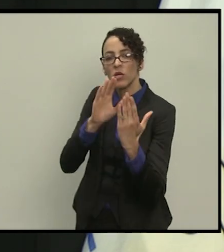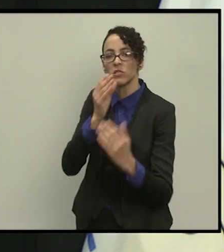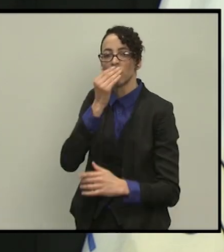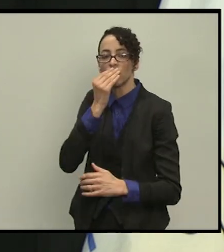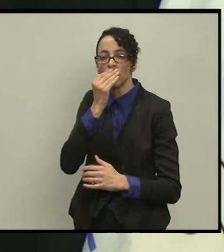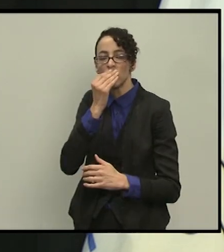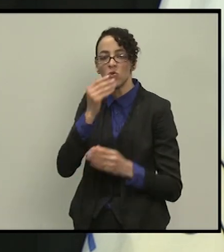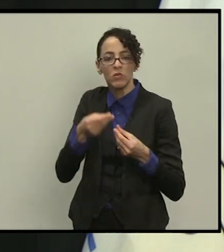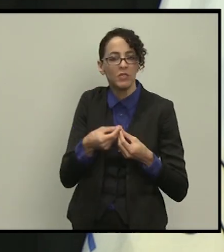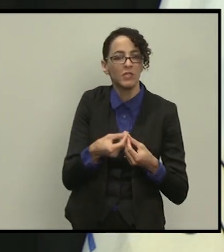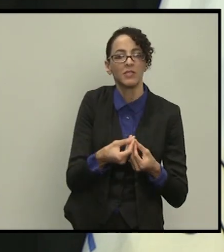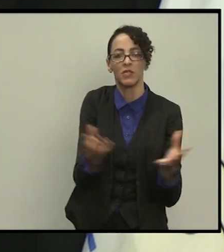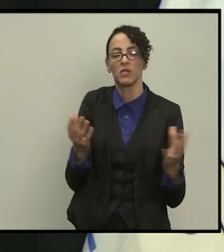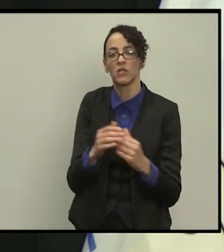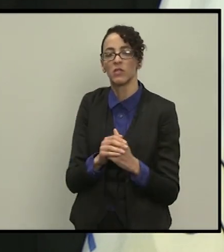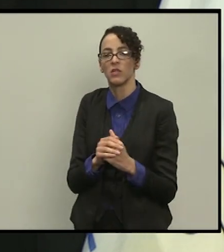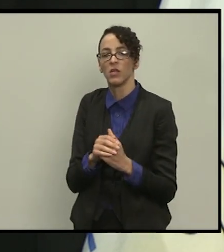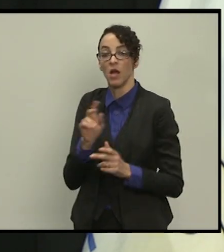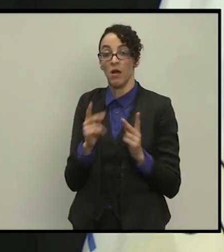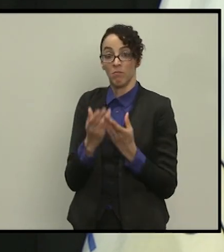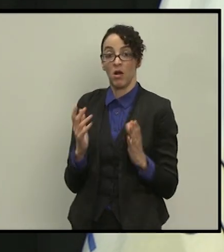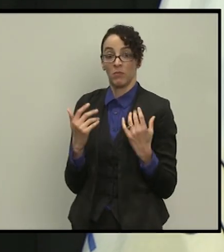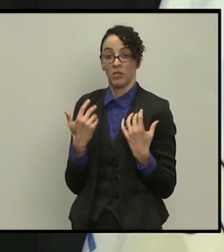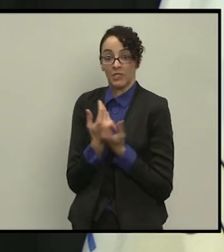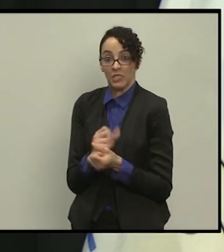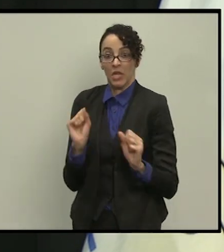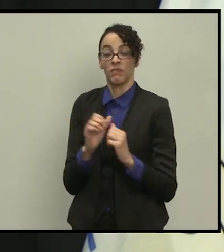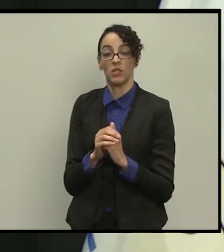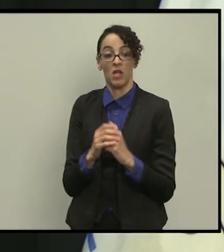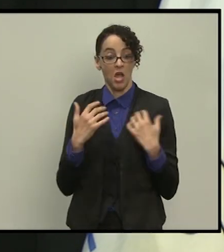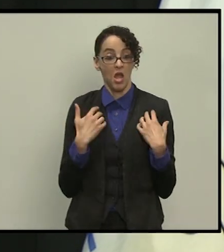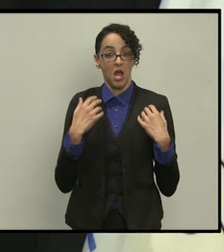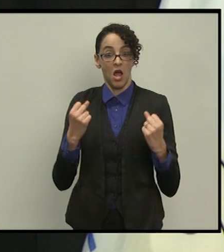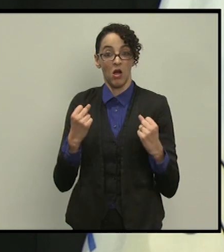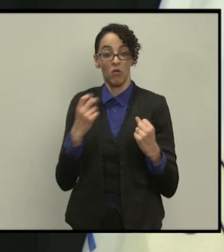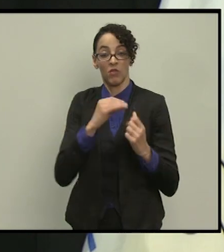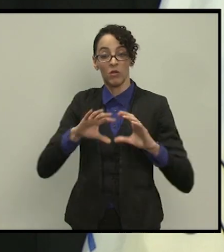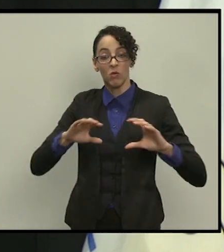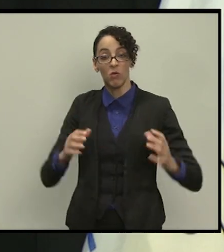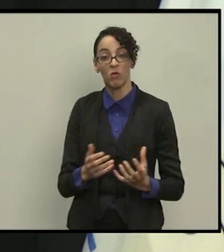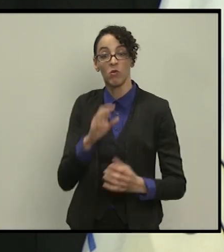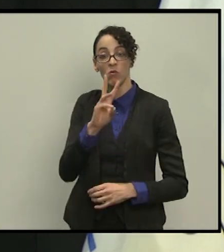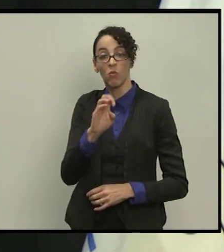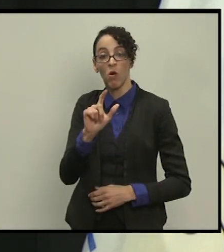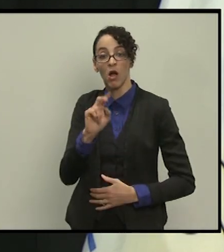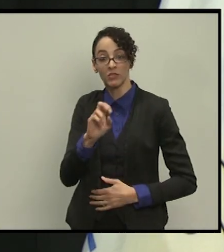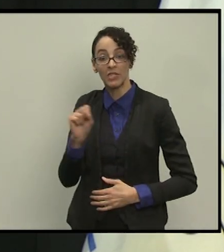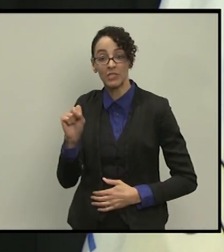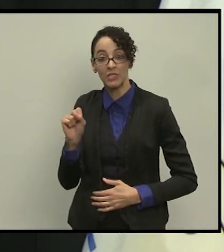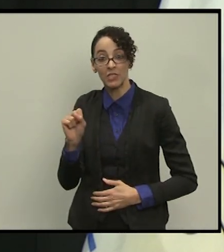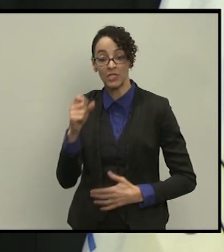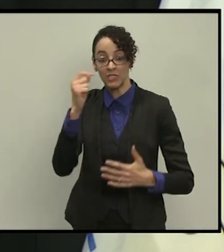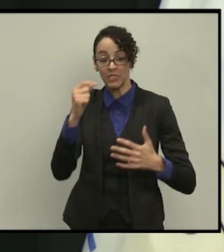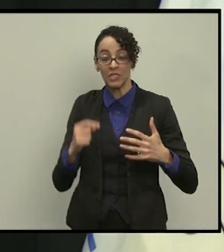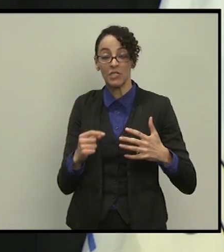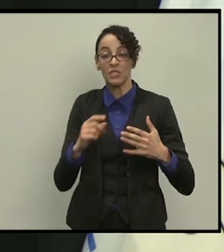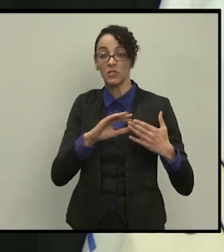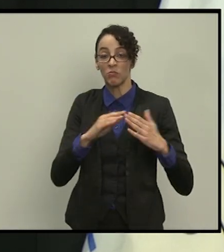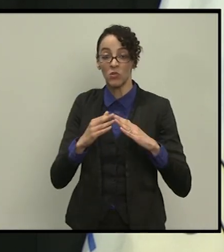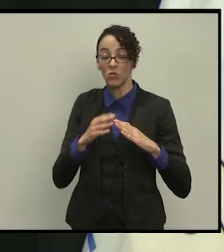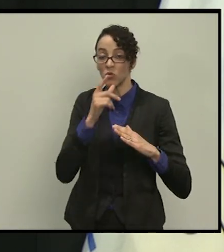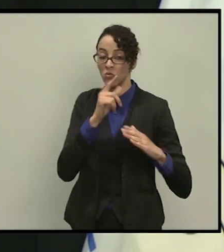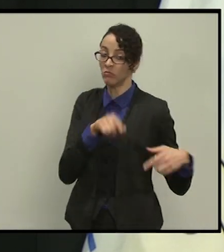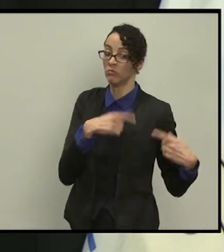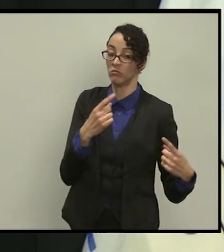about health and wellness, a lot of people in community that were already struggling were doing this work. And I want to make sure that